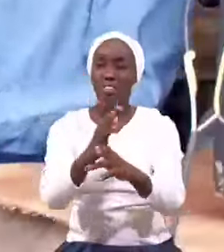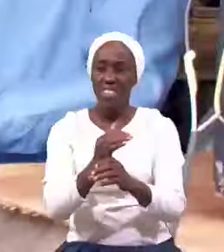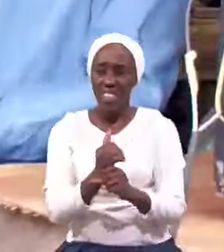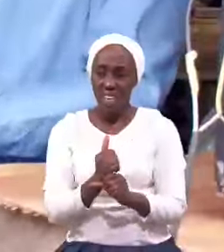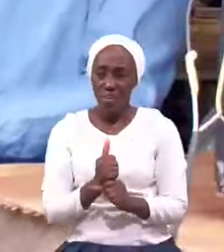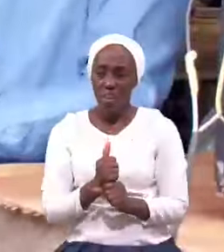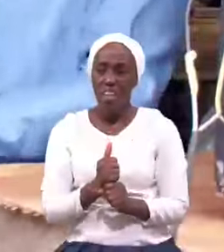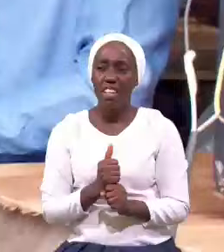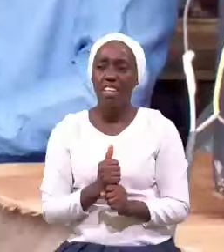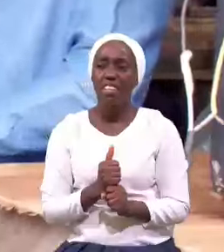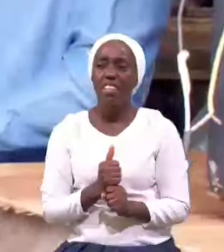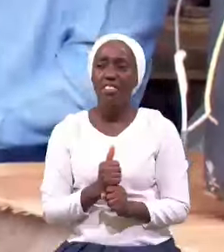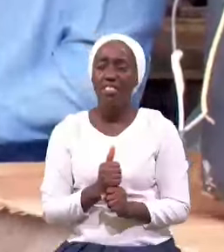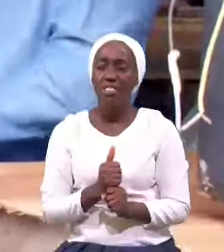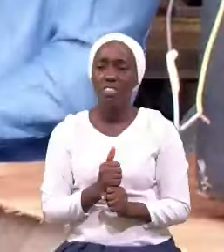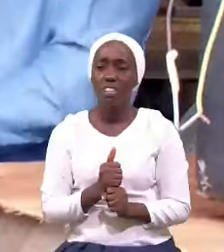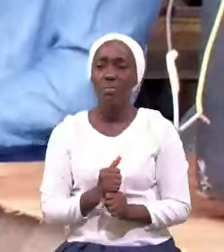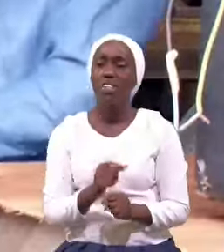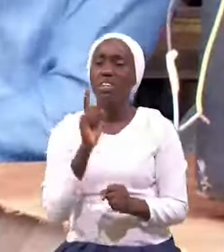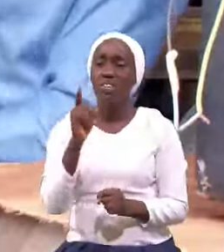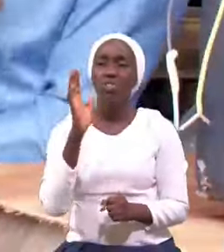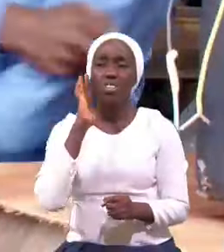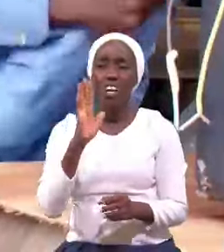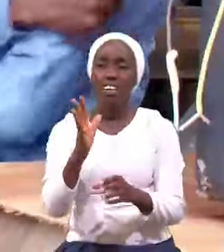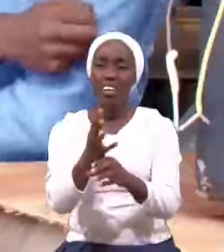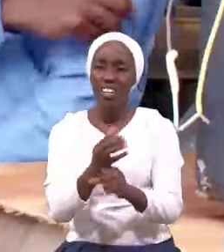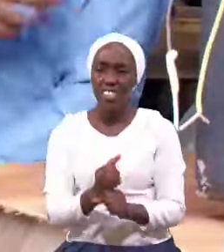Receive. You shall receive power